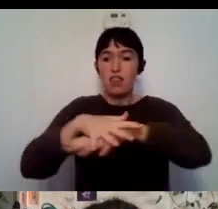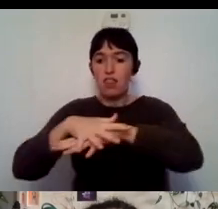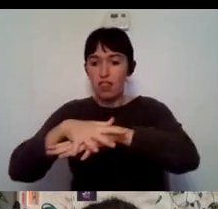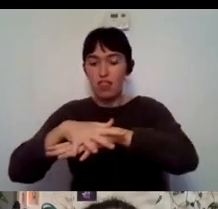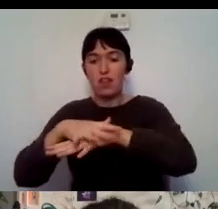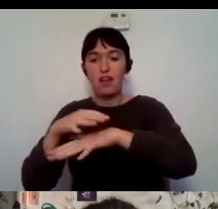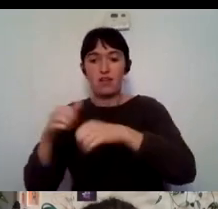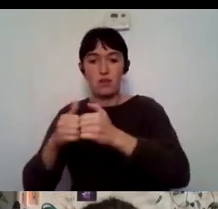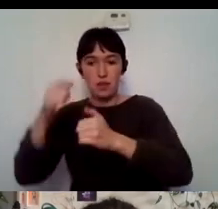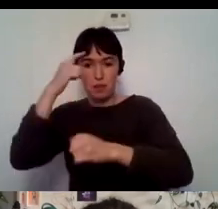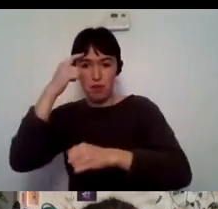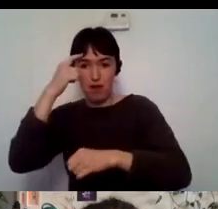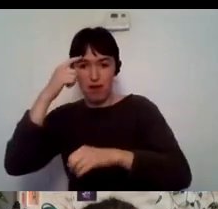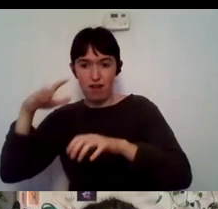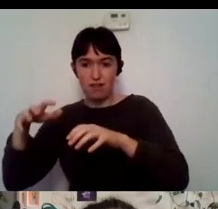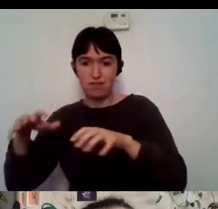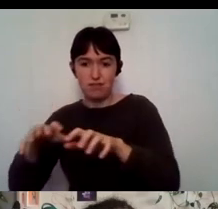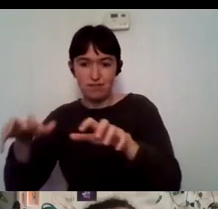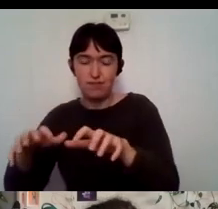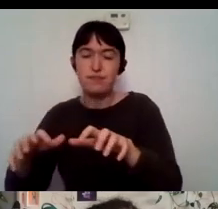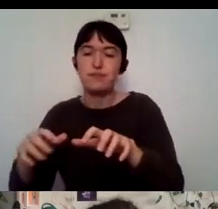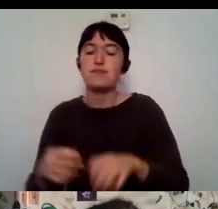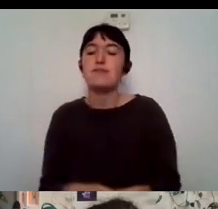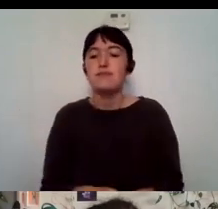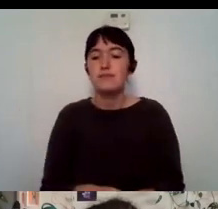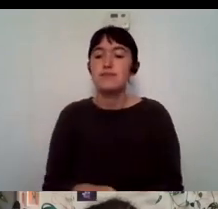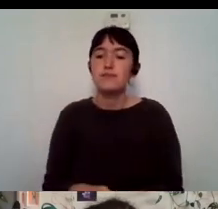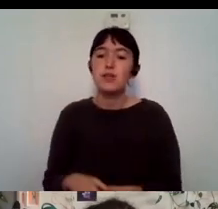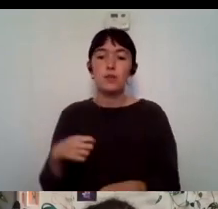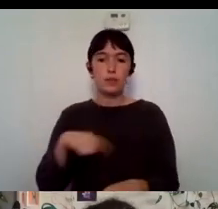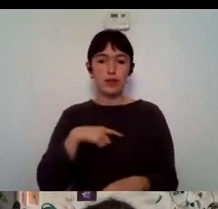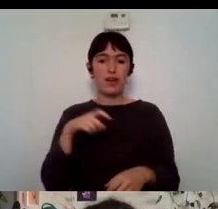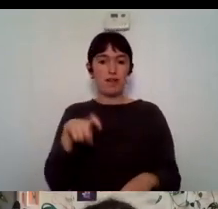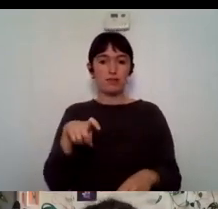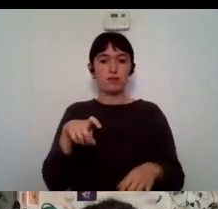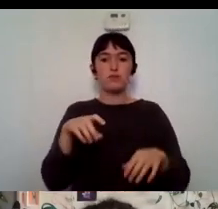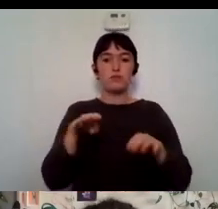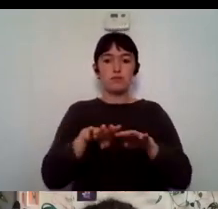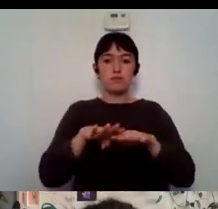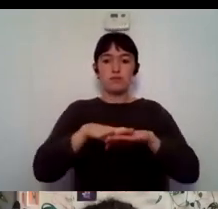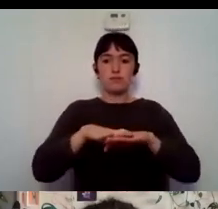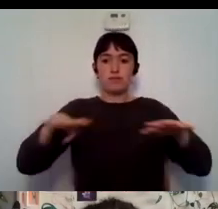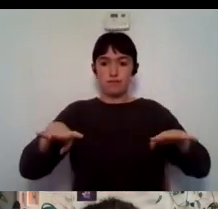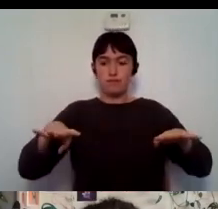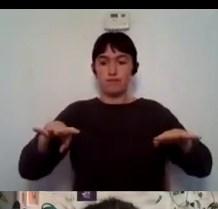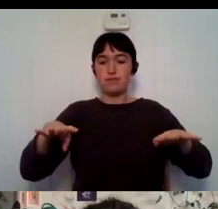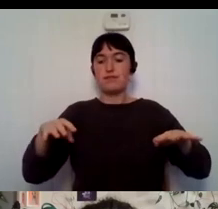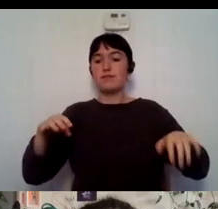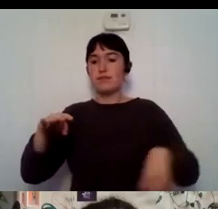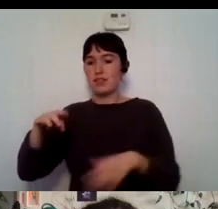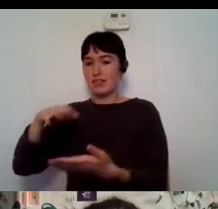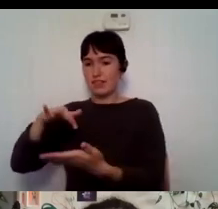at all. So the signal can be sort of nice and clean. So yeah, so when you're reading, we know if people are reading because we